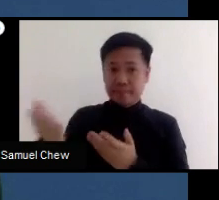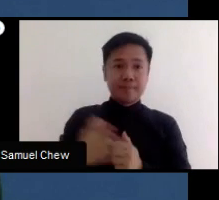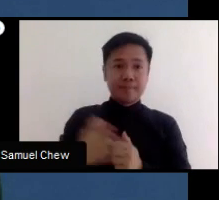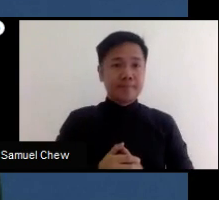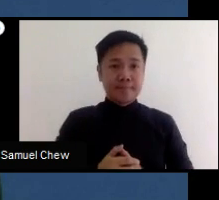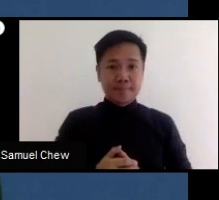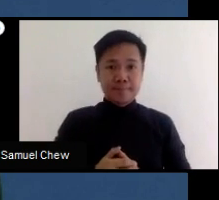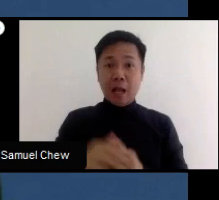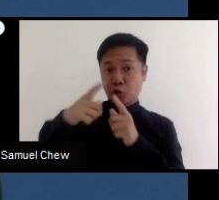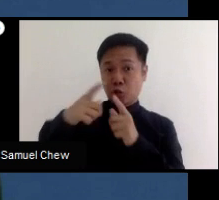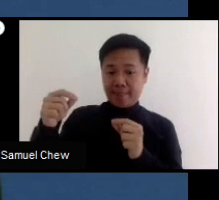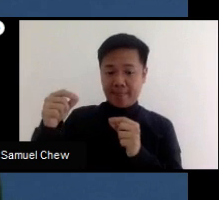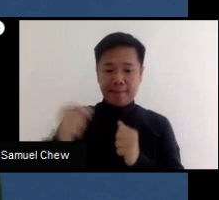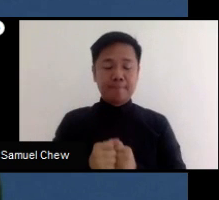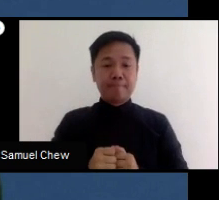Japan seeking the flow